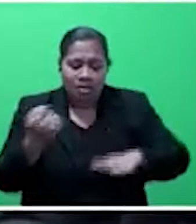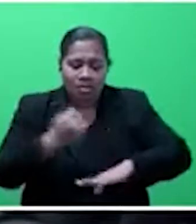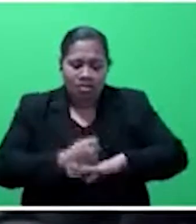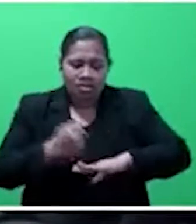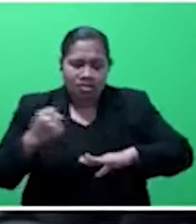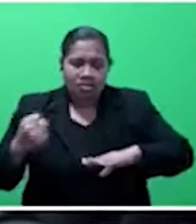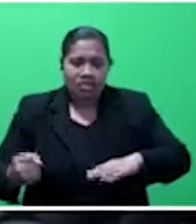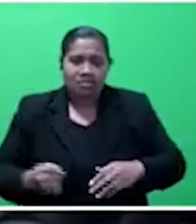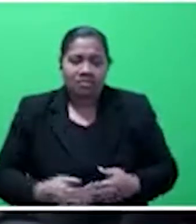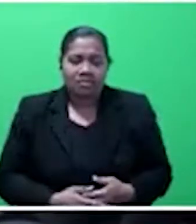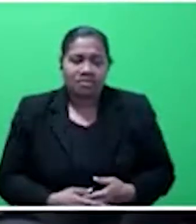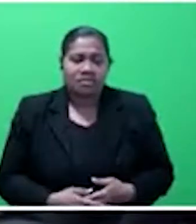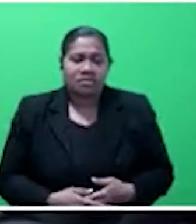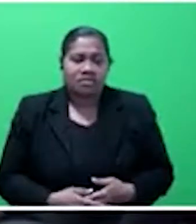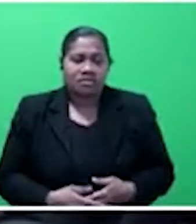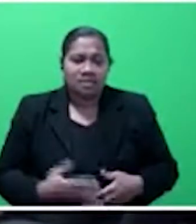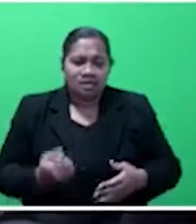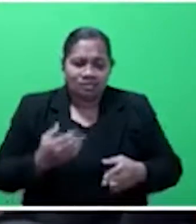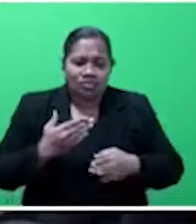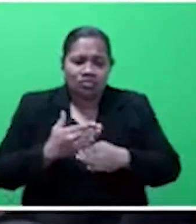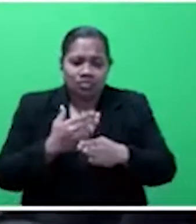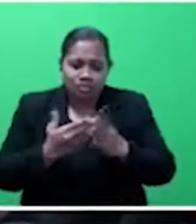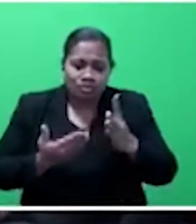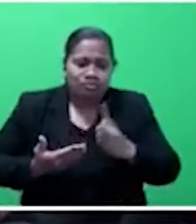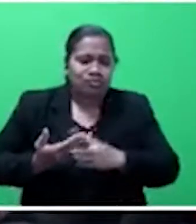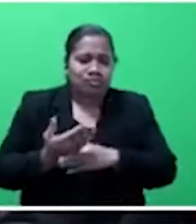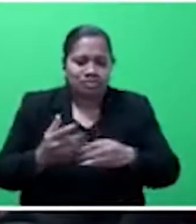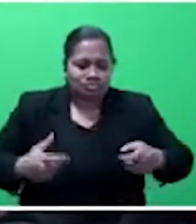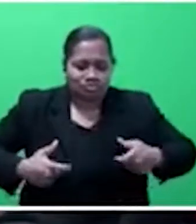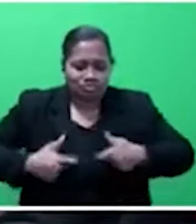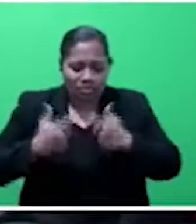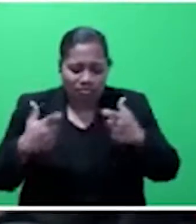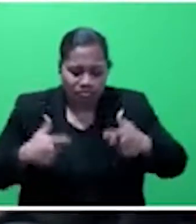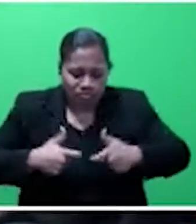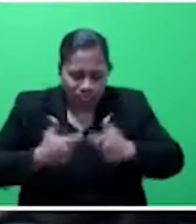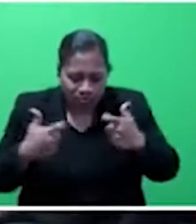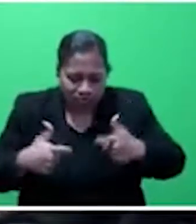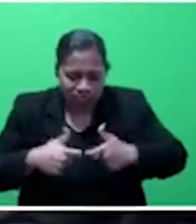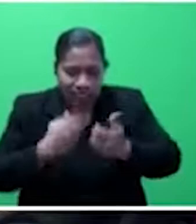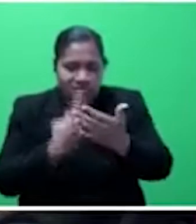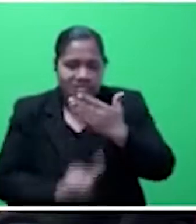or global and internal challenges through these difficult times.